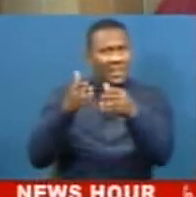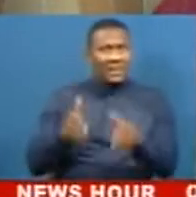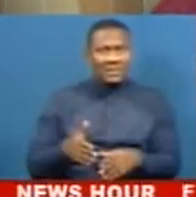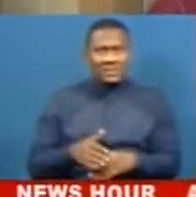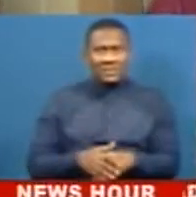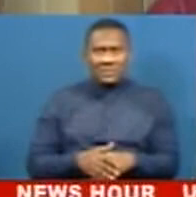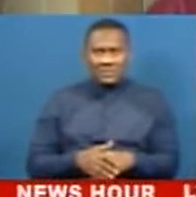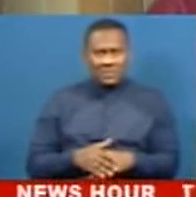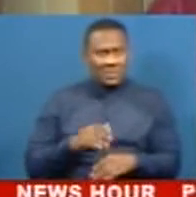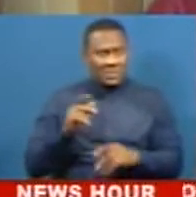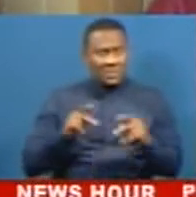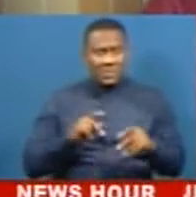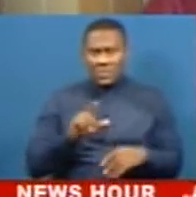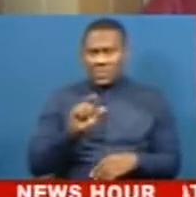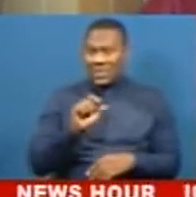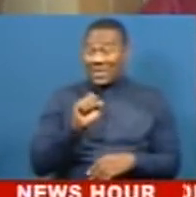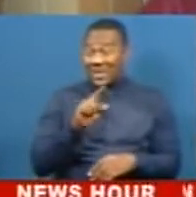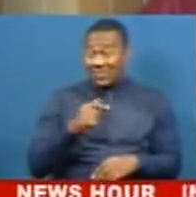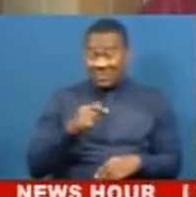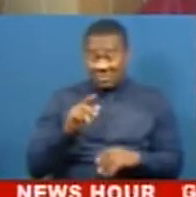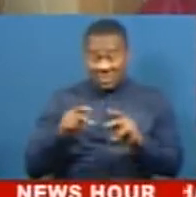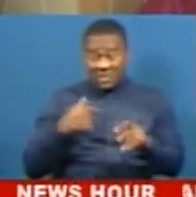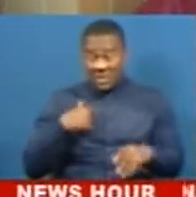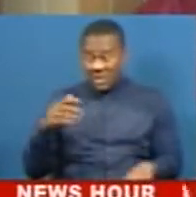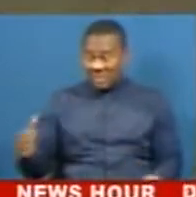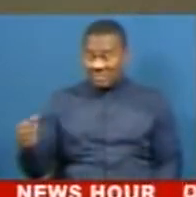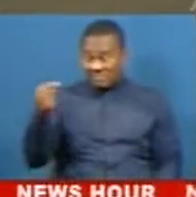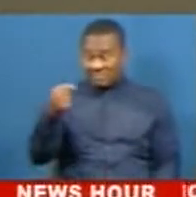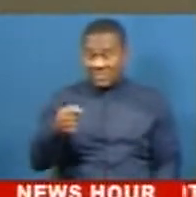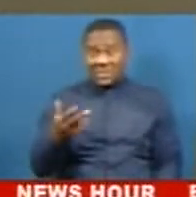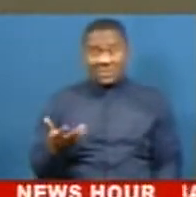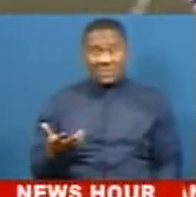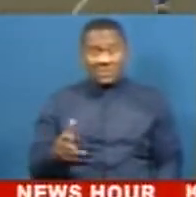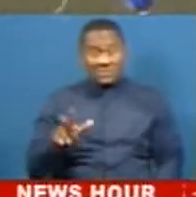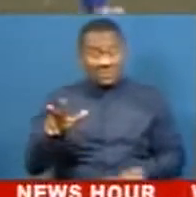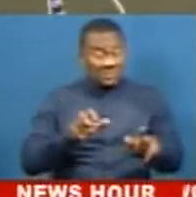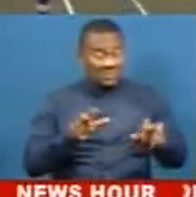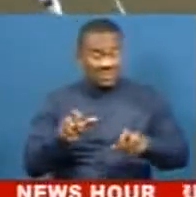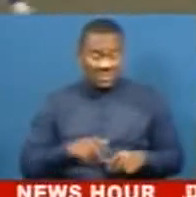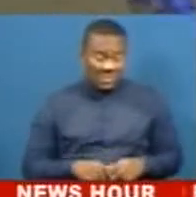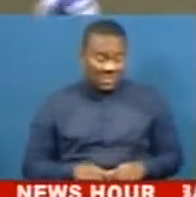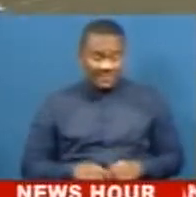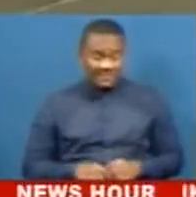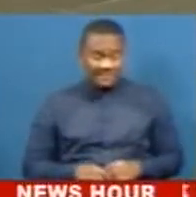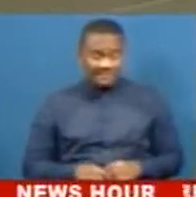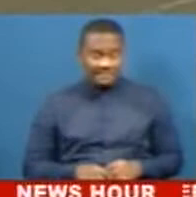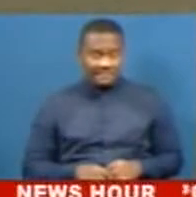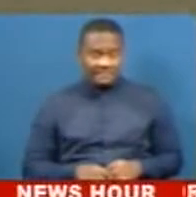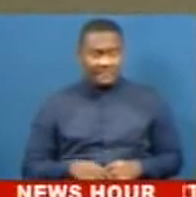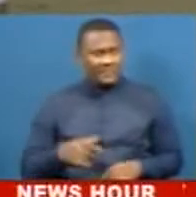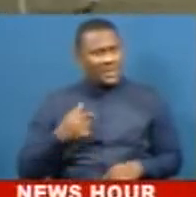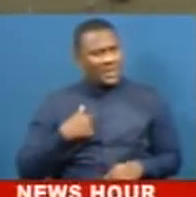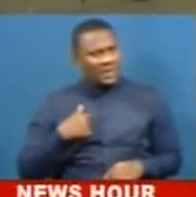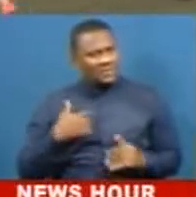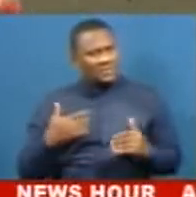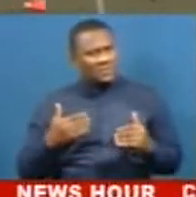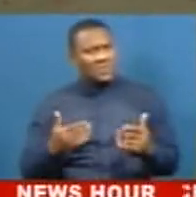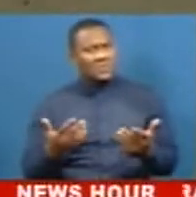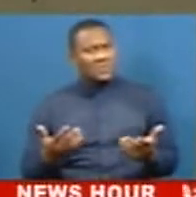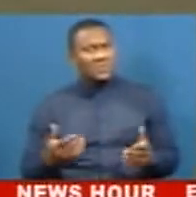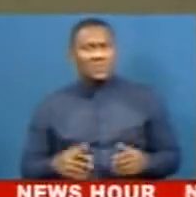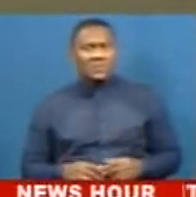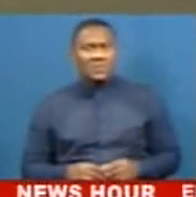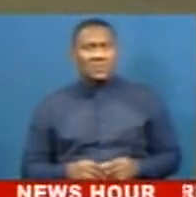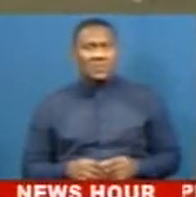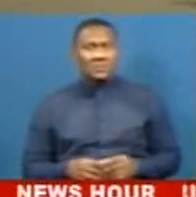I appointed in 2011 to assist. Selfishness. As to the way forward, I have actually, with due respect,